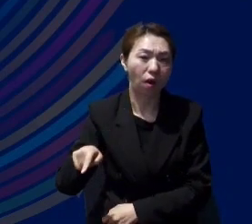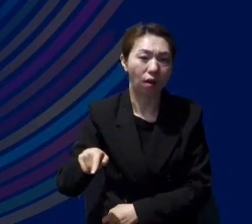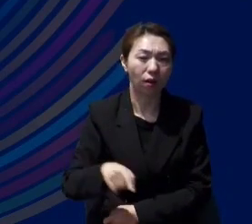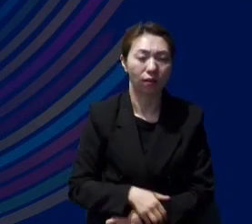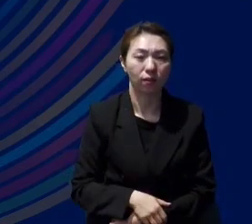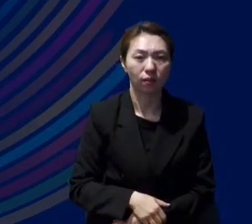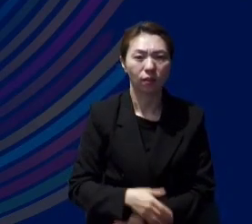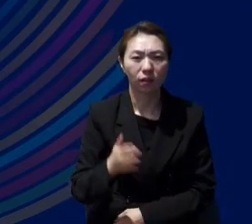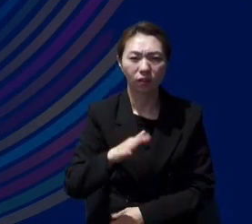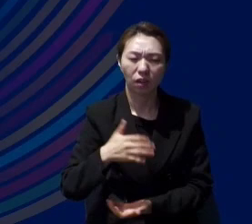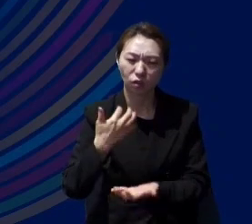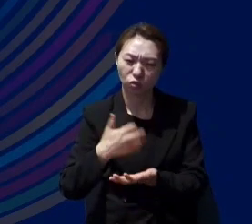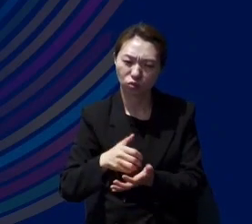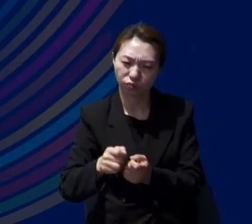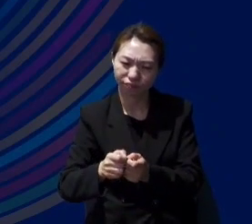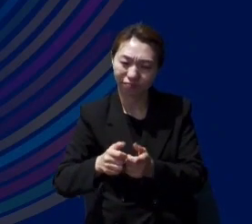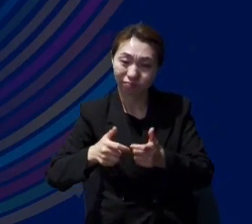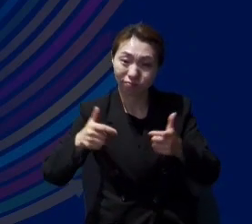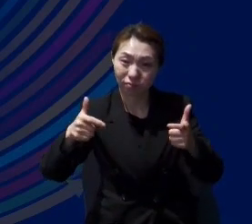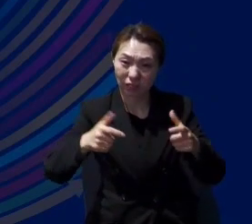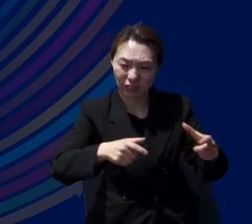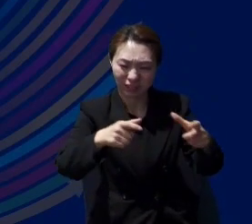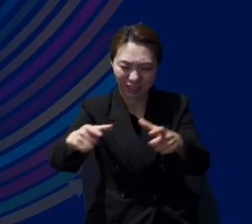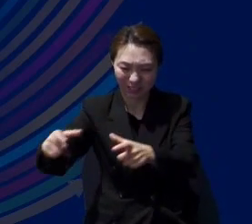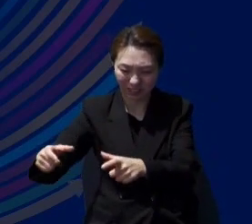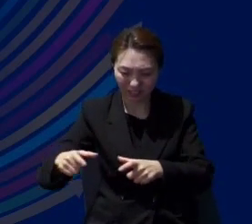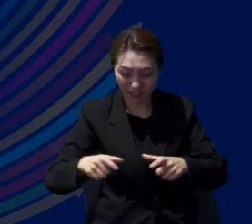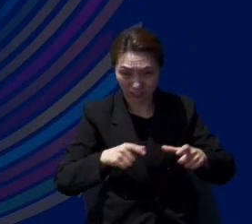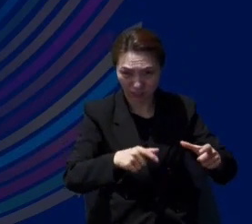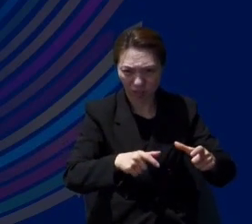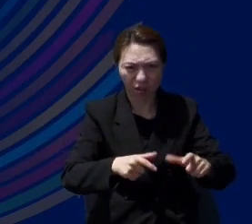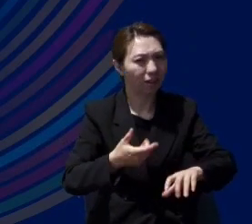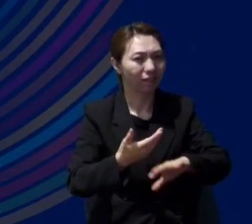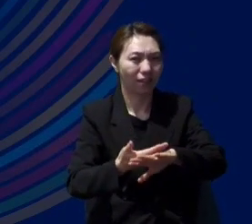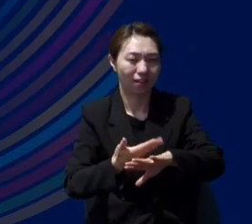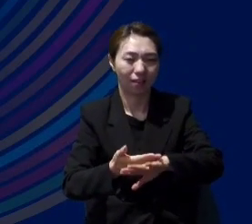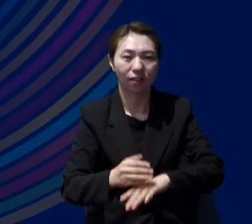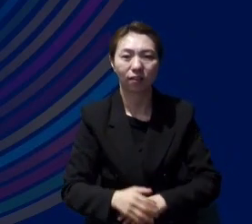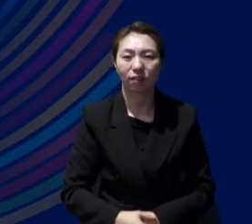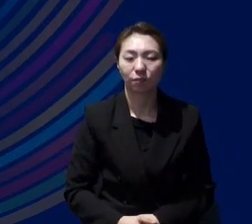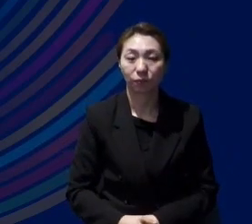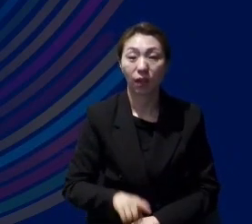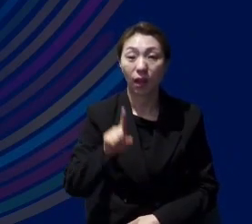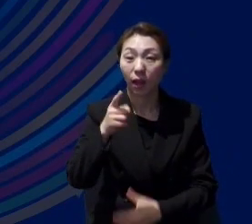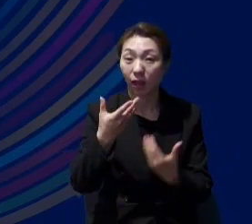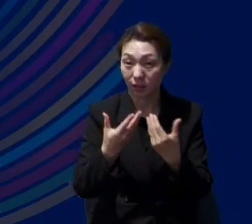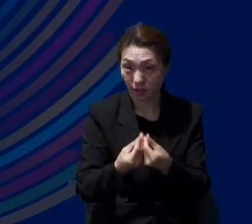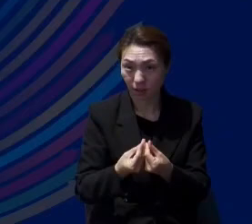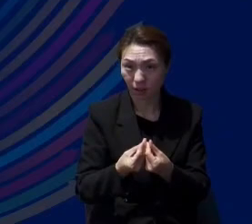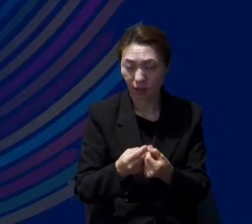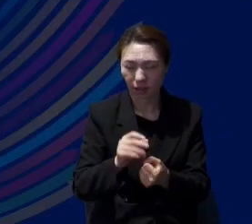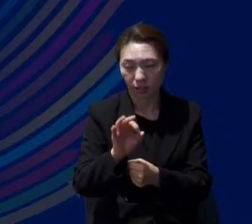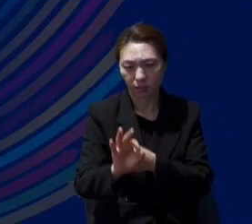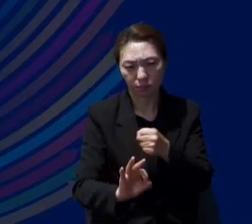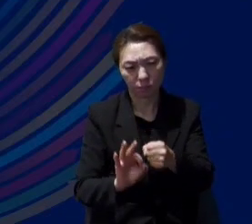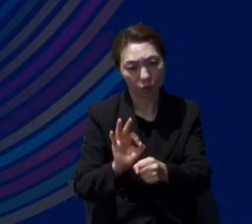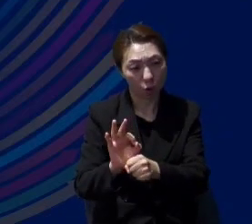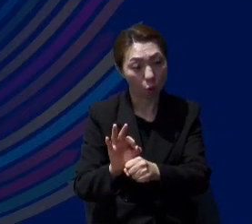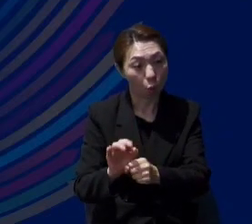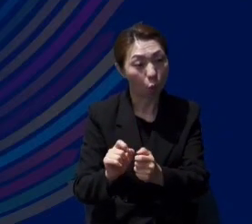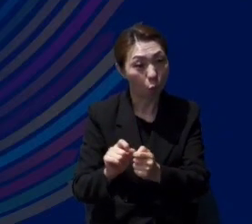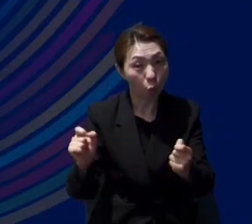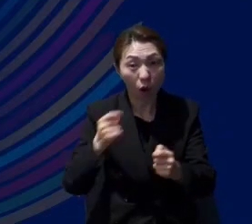the increases were, a decade or more, and then places where the increases were much more moderate. In contrast, if you look at